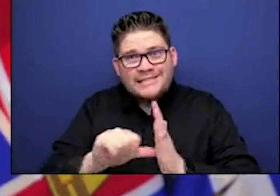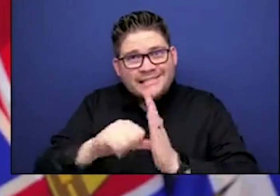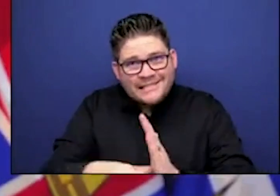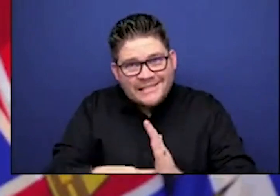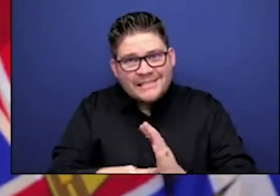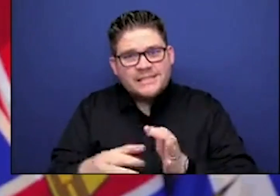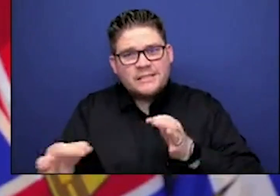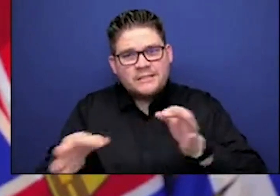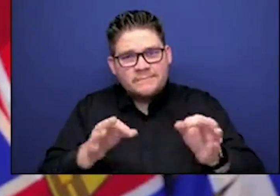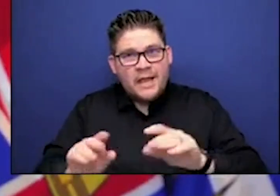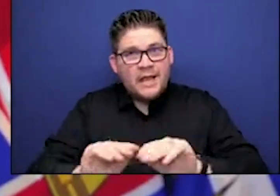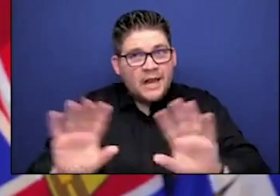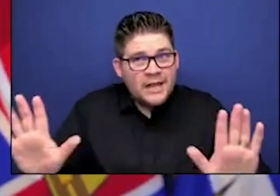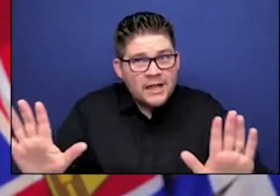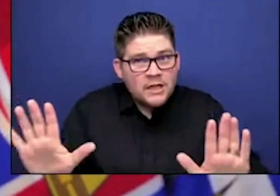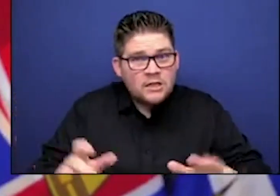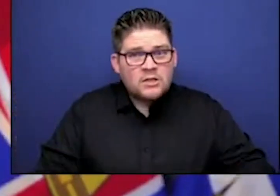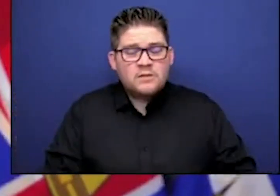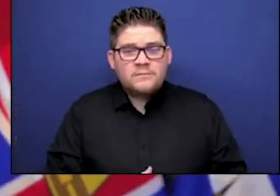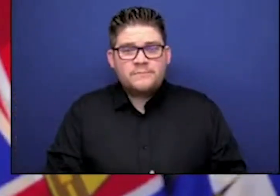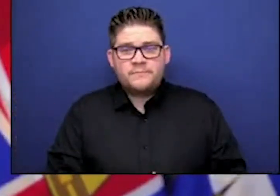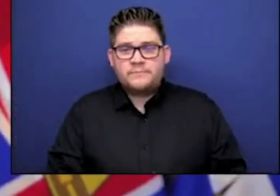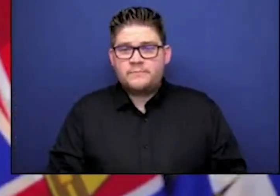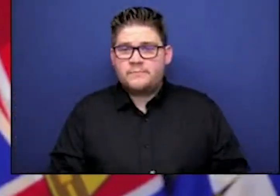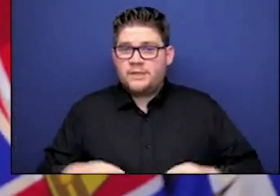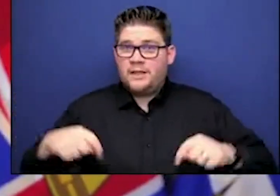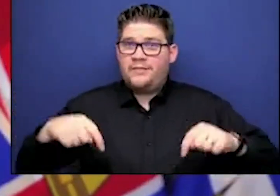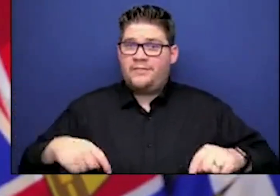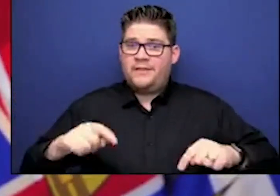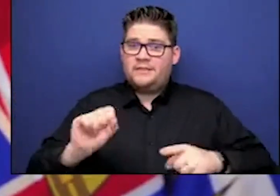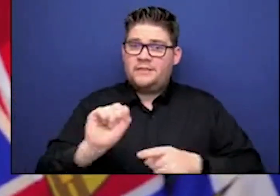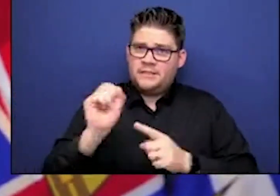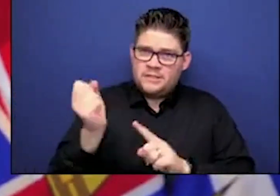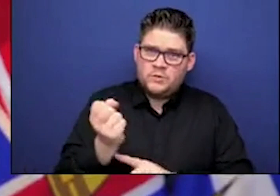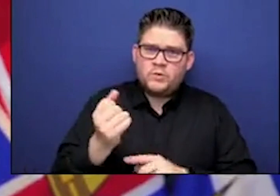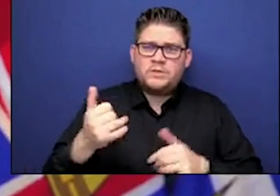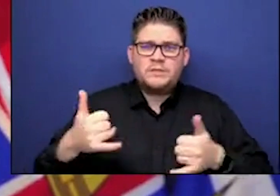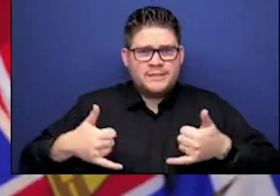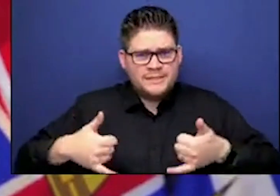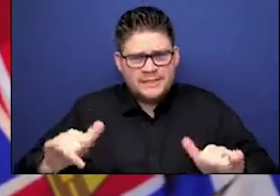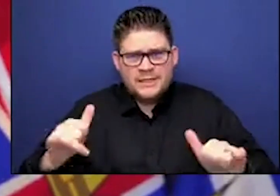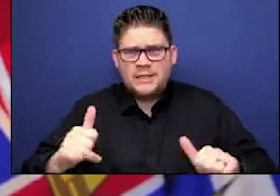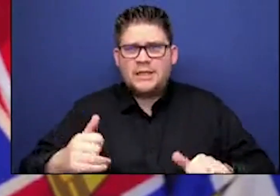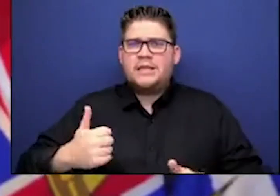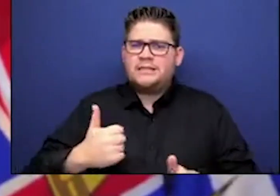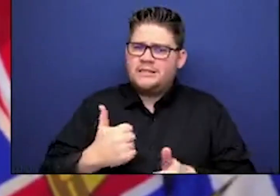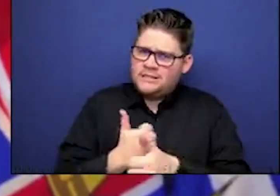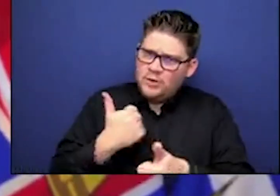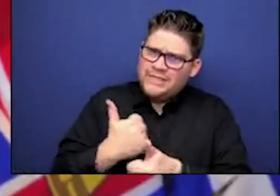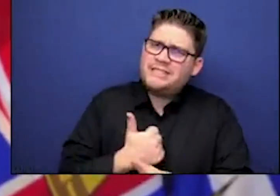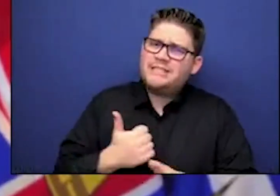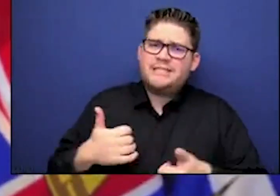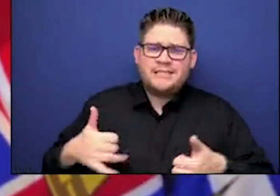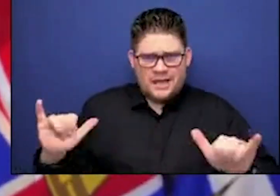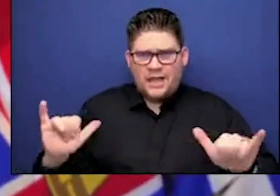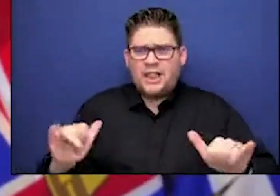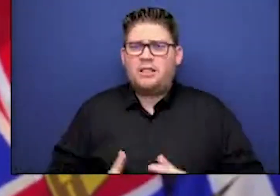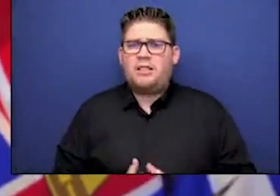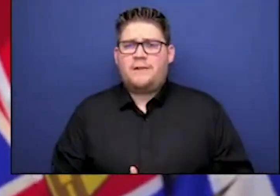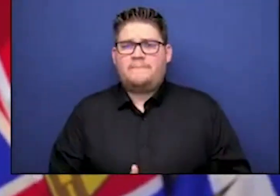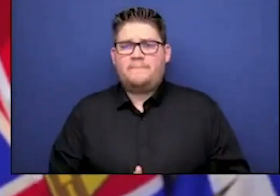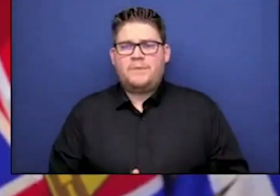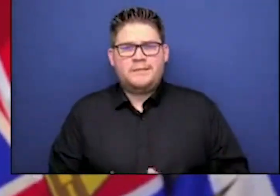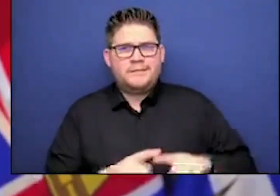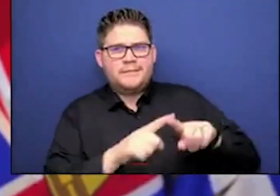very precarious situation, and some communities absolutely are not yet ready to have